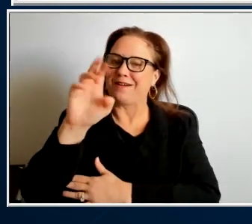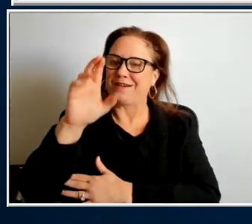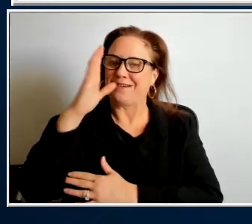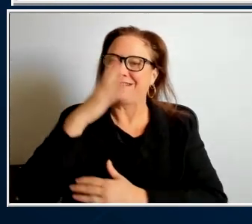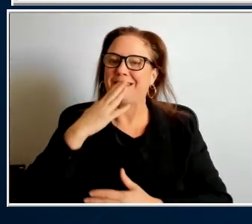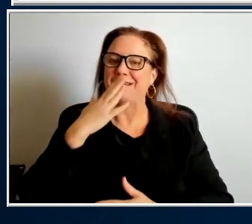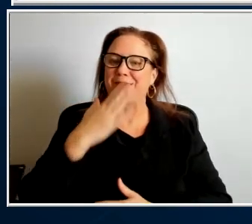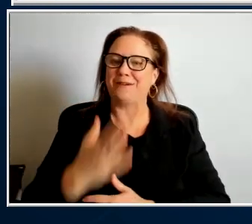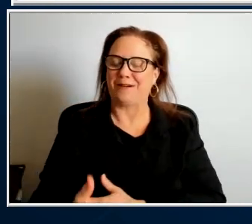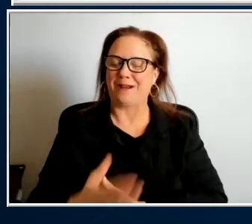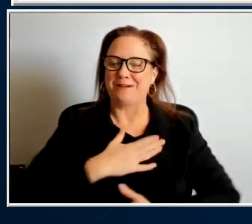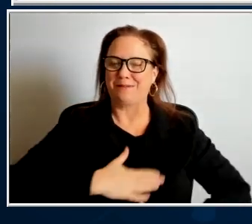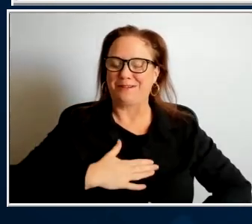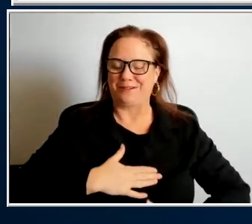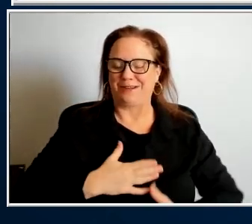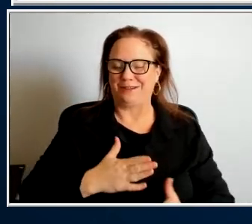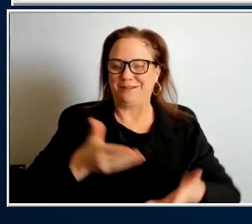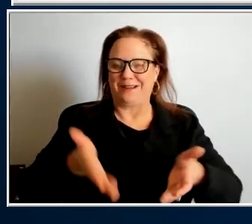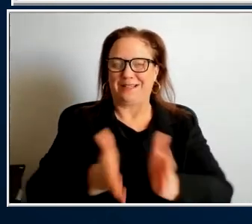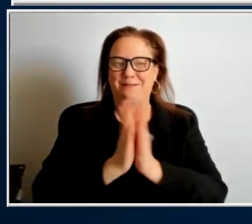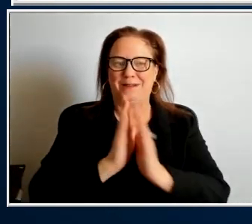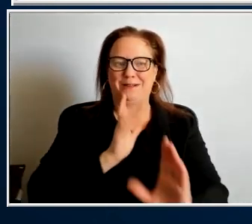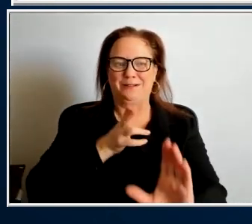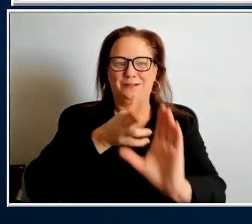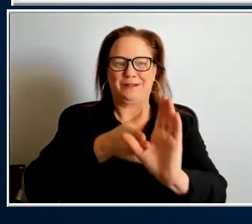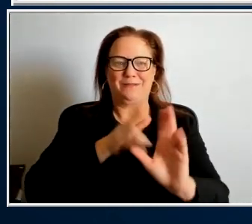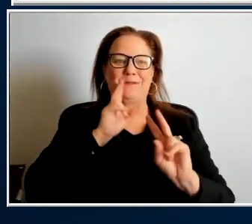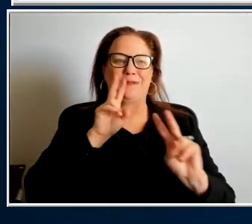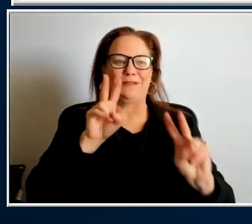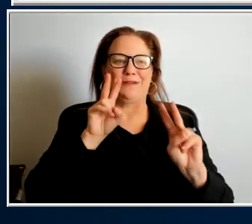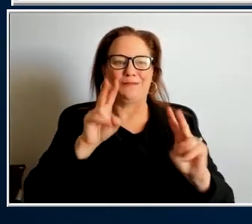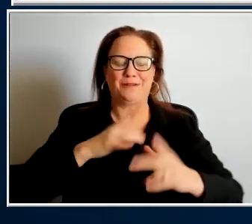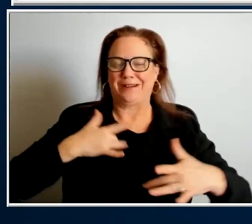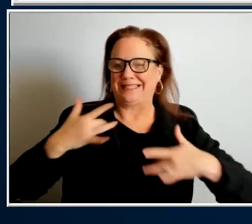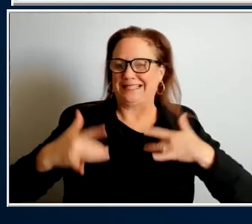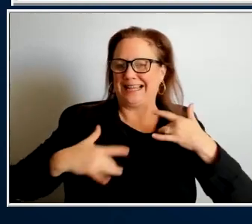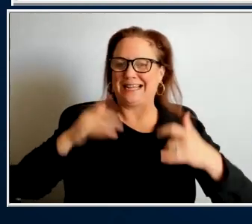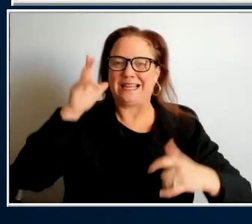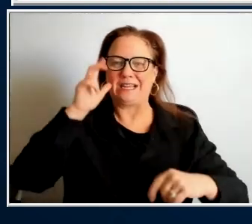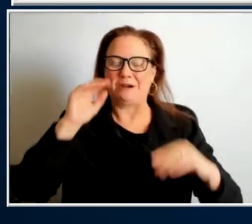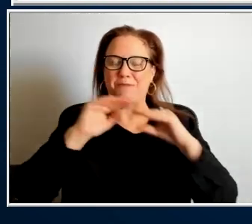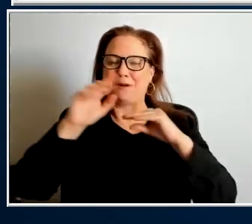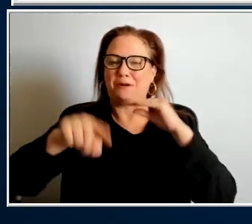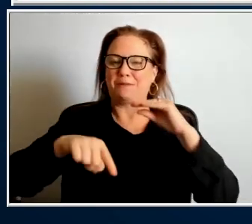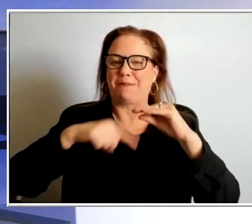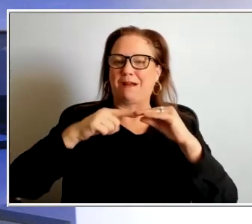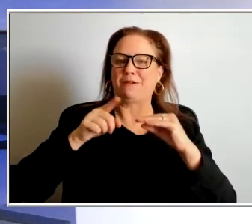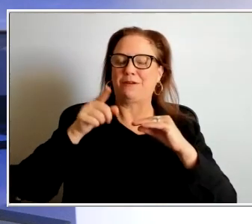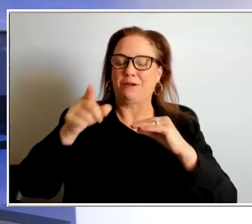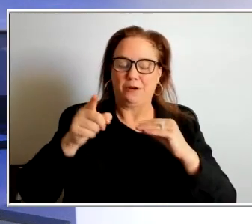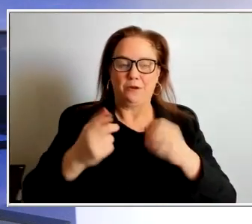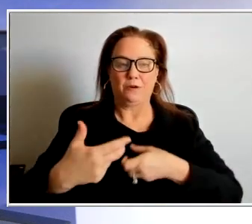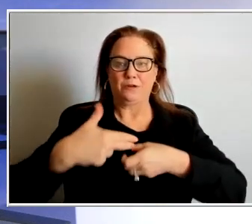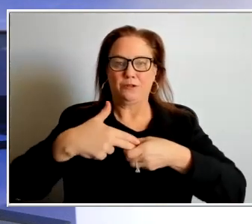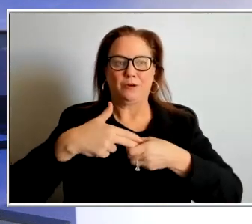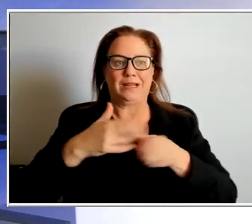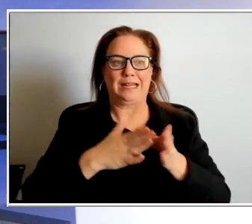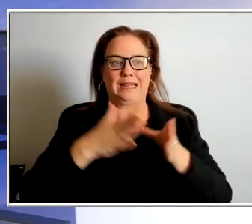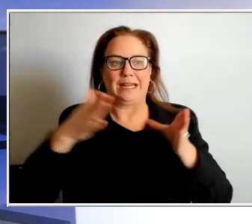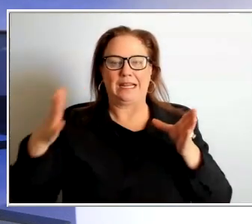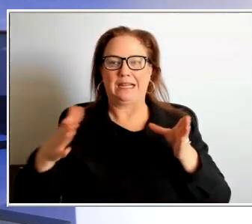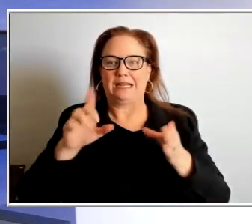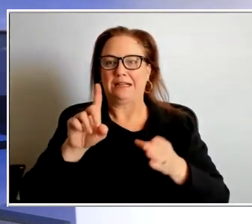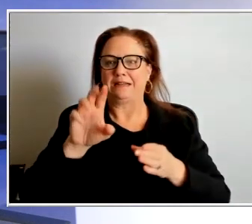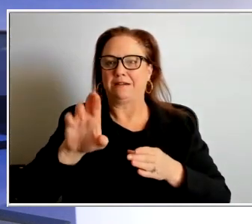appreciate you having me on the show. Well, we've been looking forward to it, and we're excited to hear more about this. And we're joined here next to me with Dr.